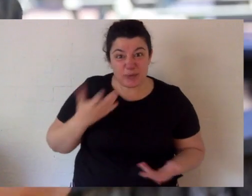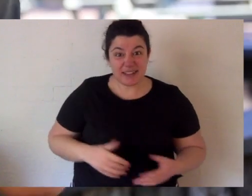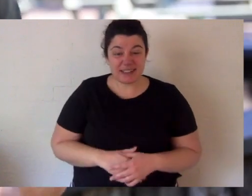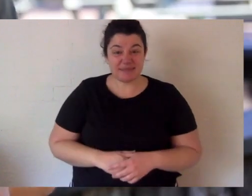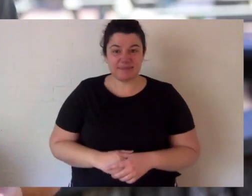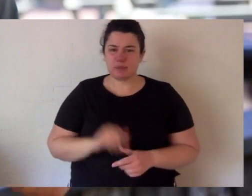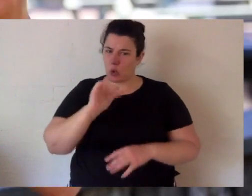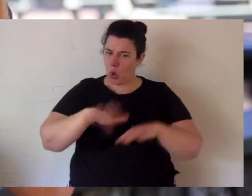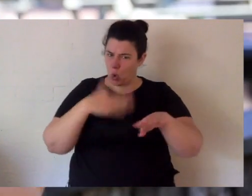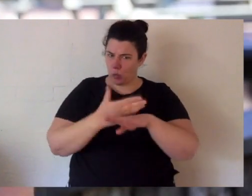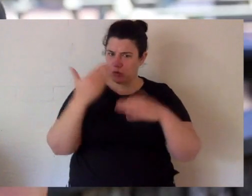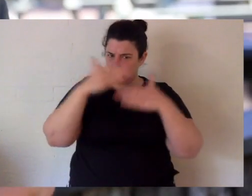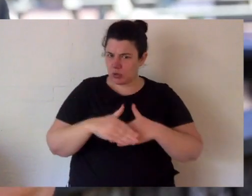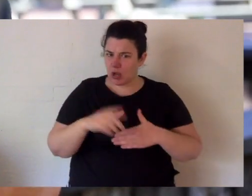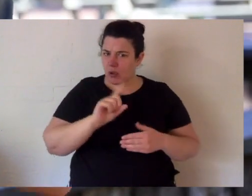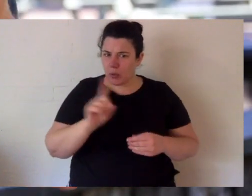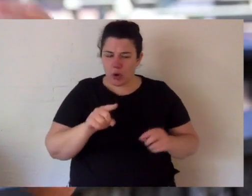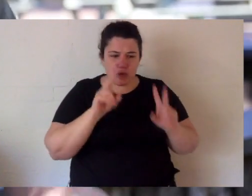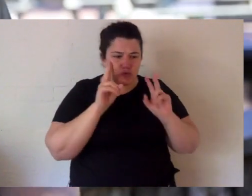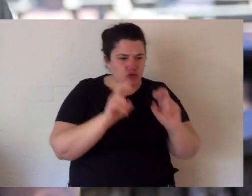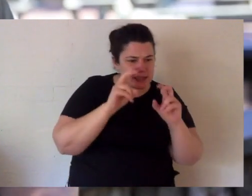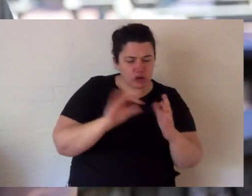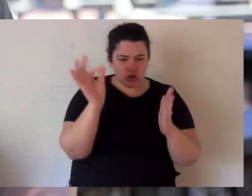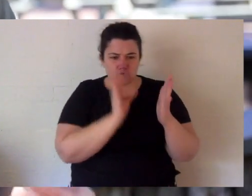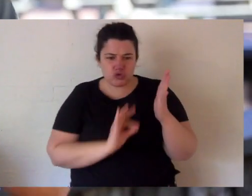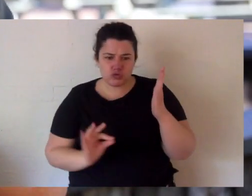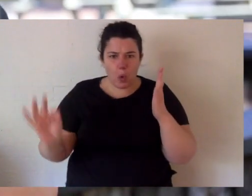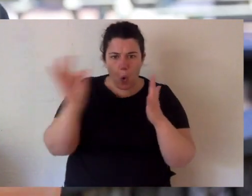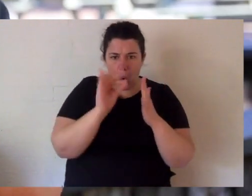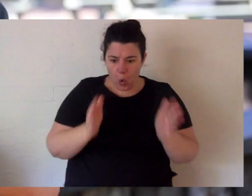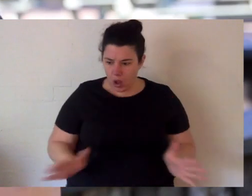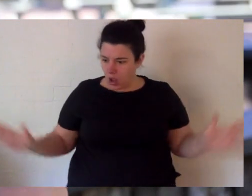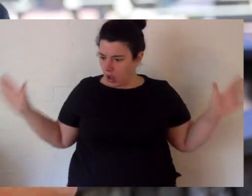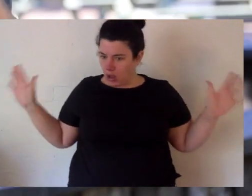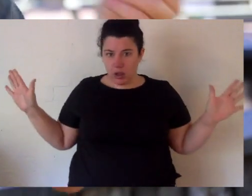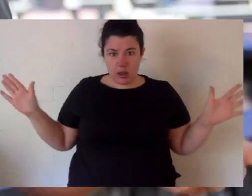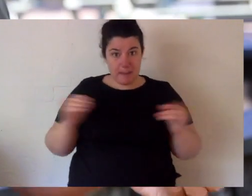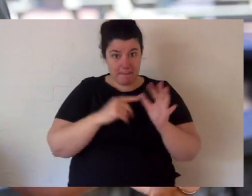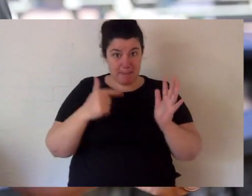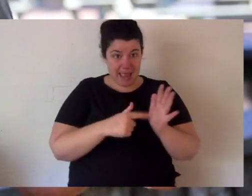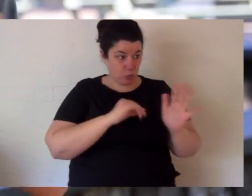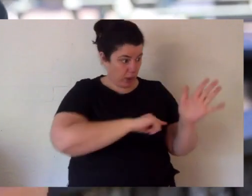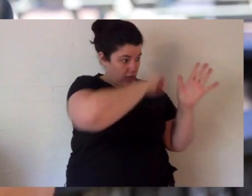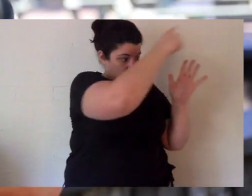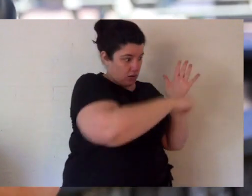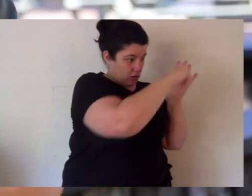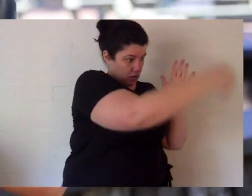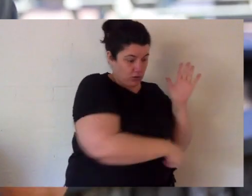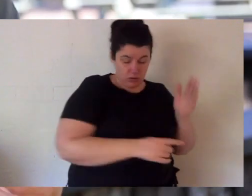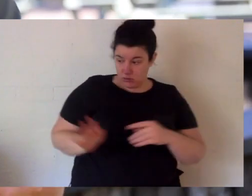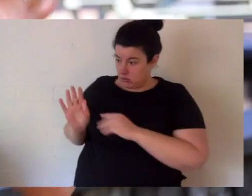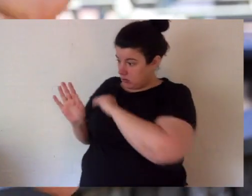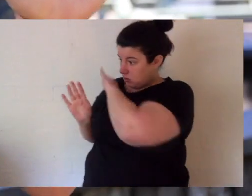homework for today is to research and draw for me a bat with outstretched wings. I want you to pay